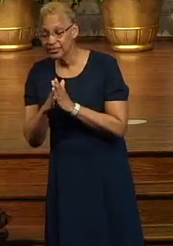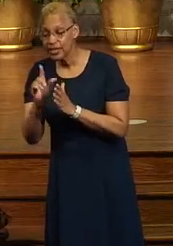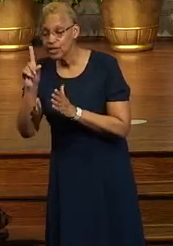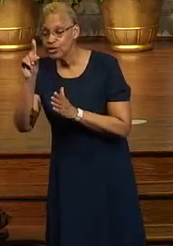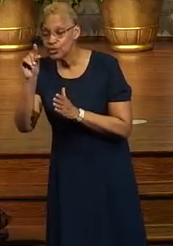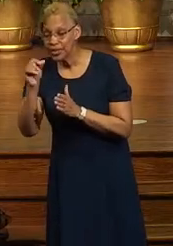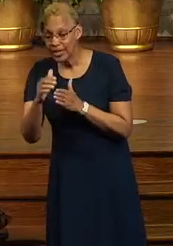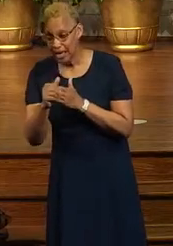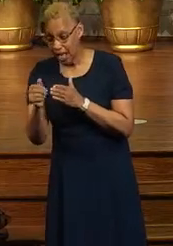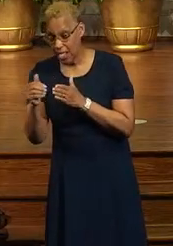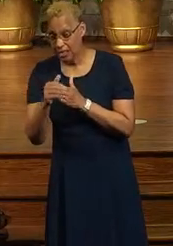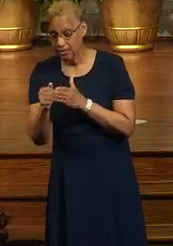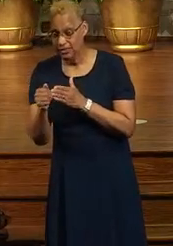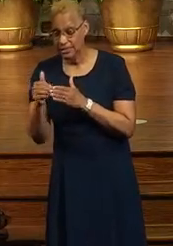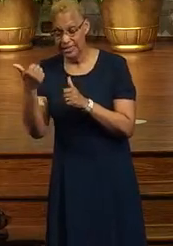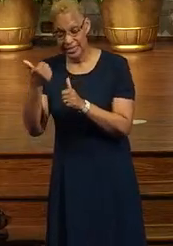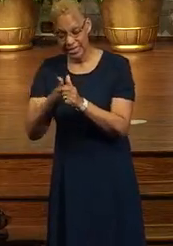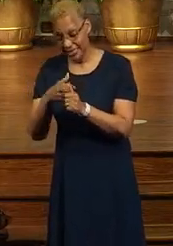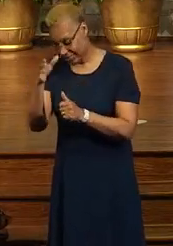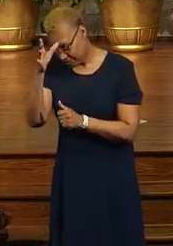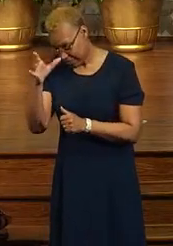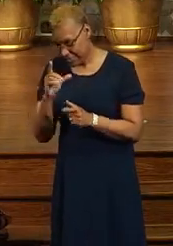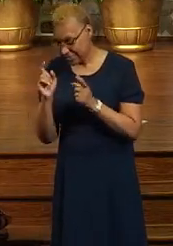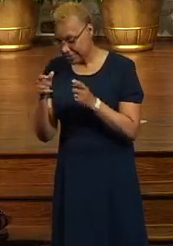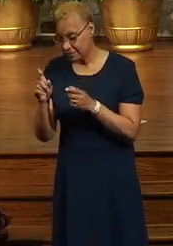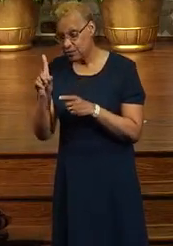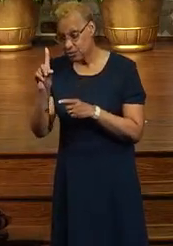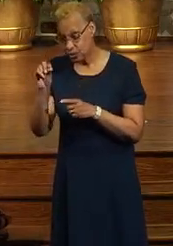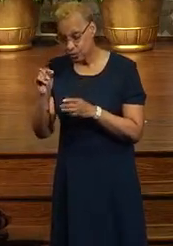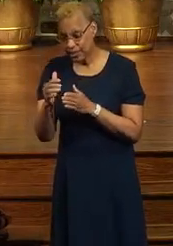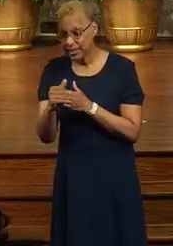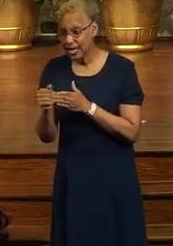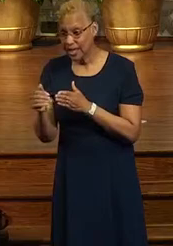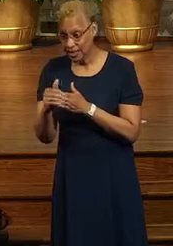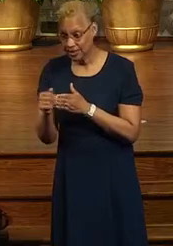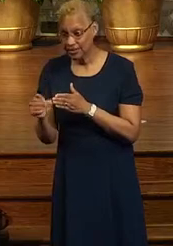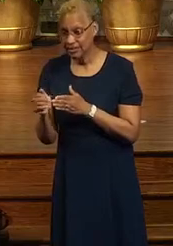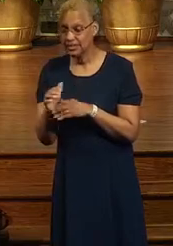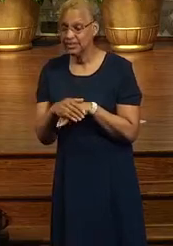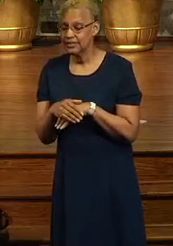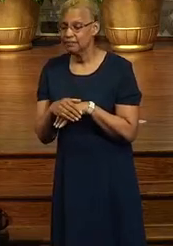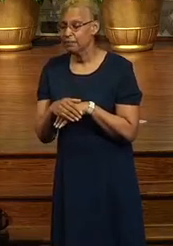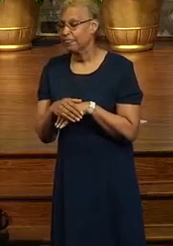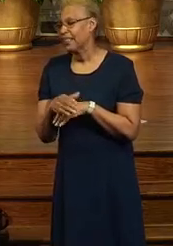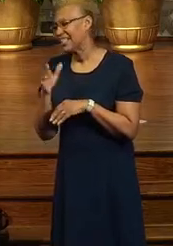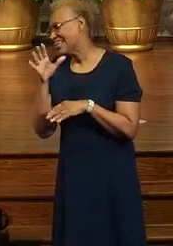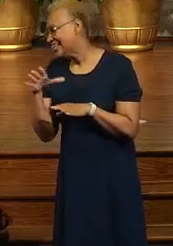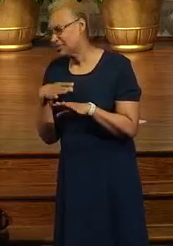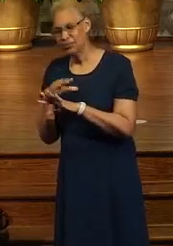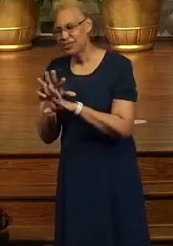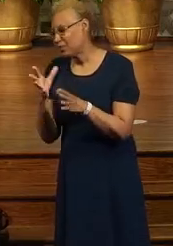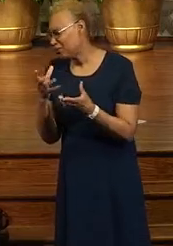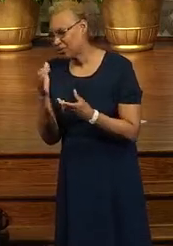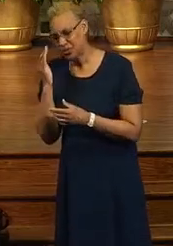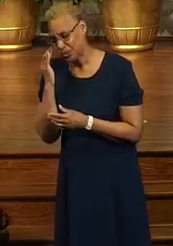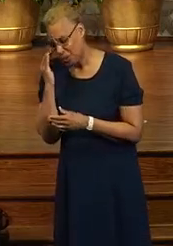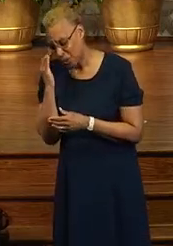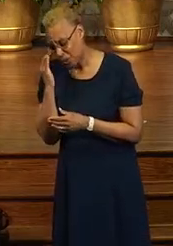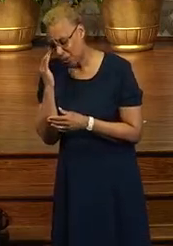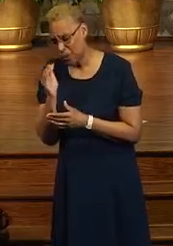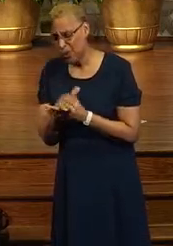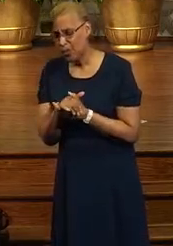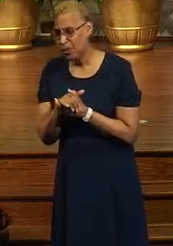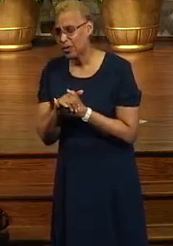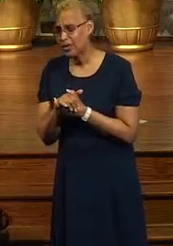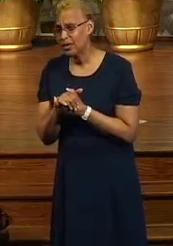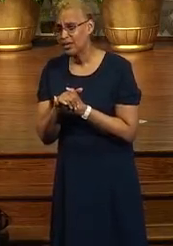each individual. $20. Now, ladies, we wanted to do this without you knowing. Your hand's still